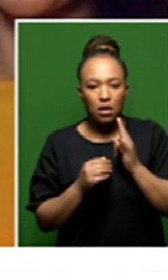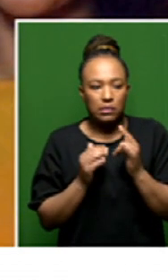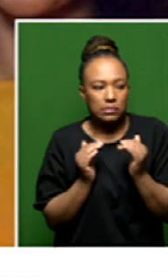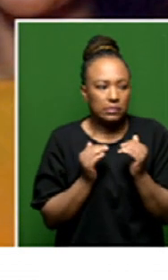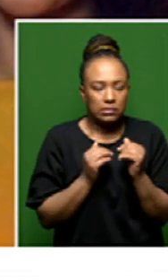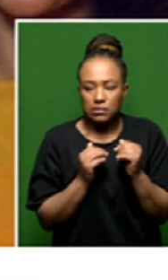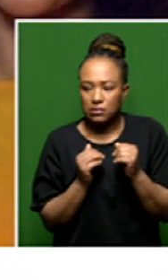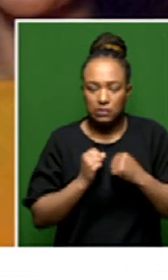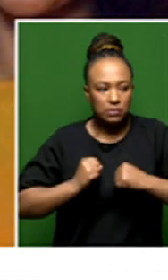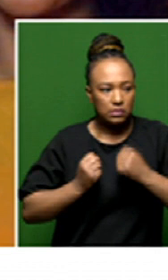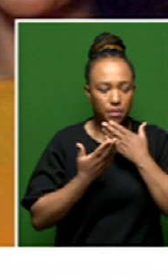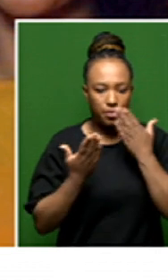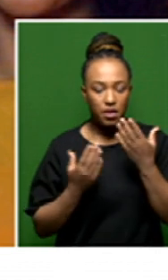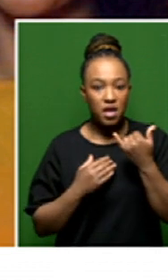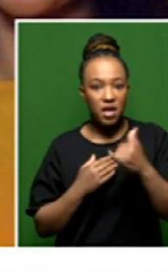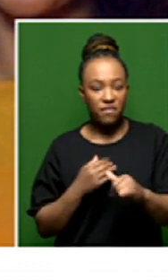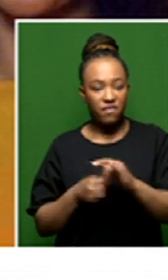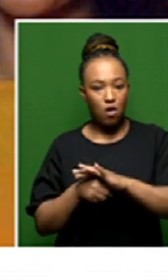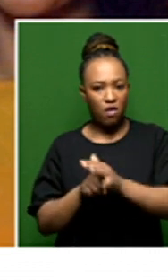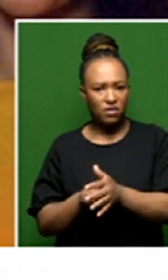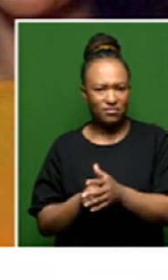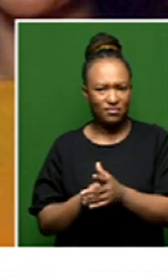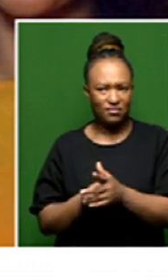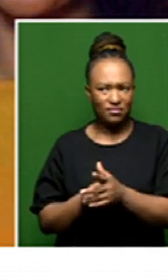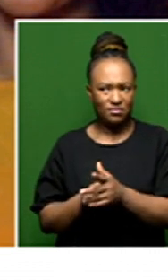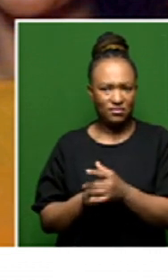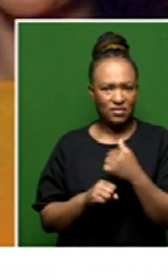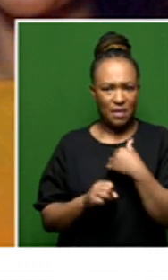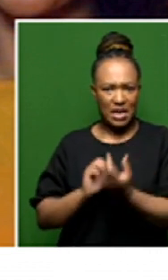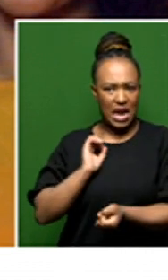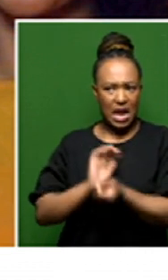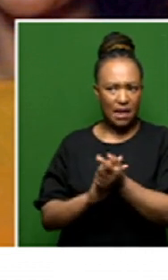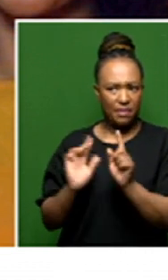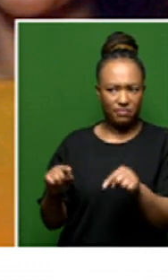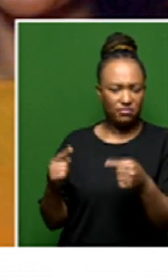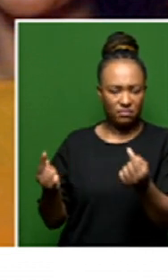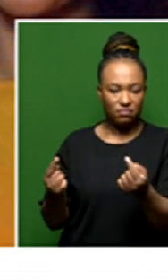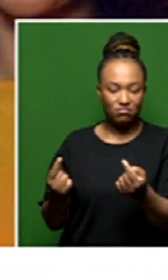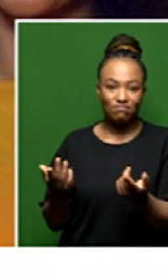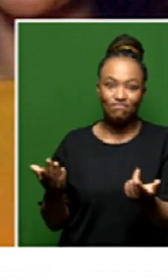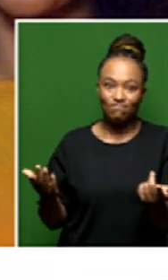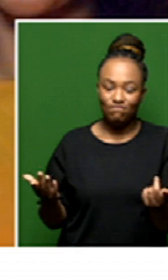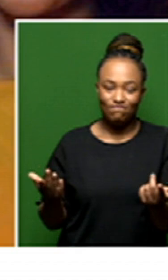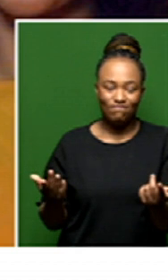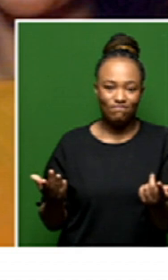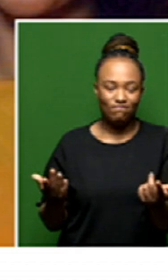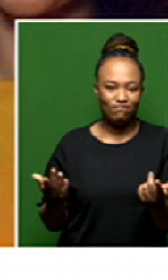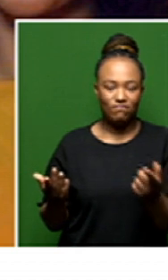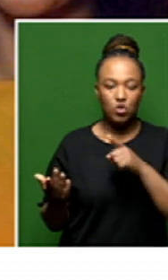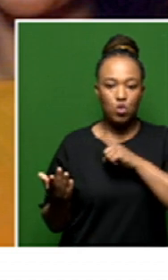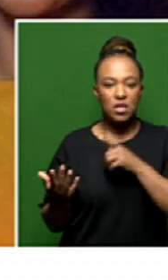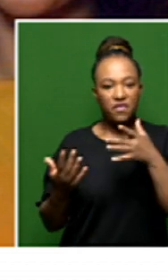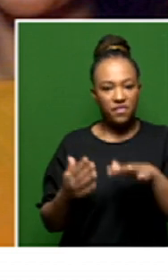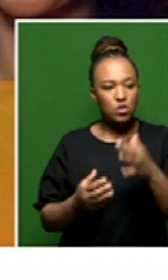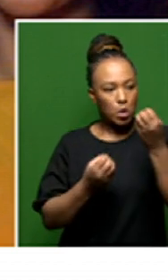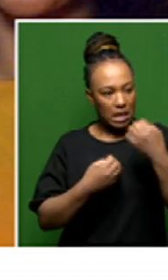if I had suspected COVID, should not be happening. This is while this hotel had been allocated to me